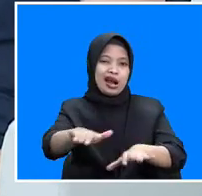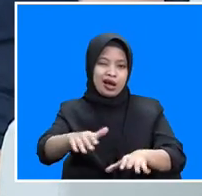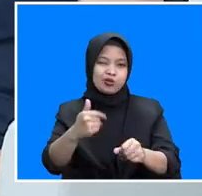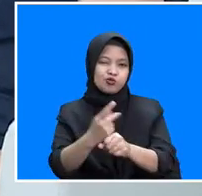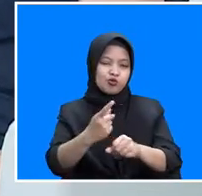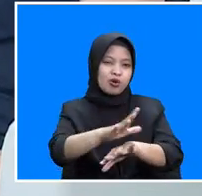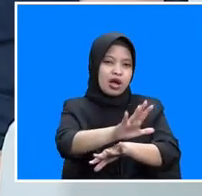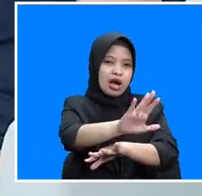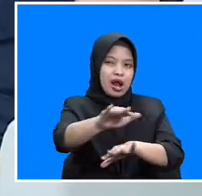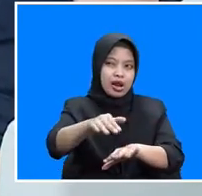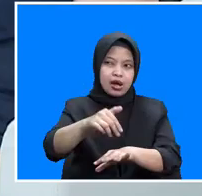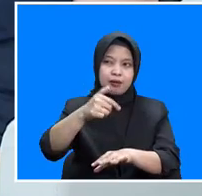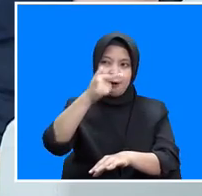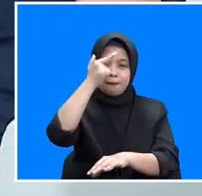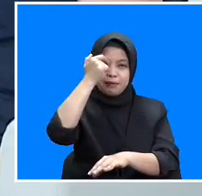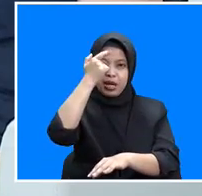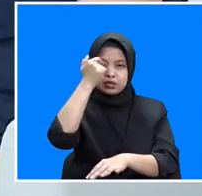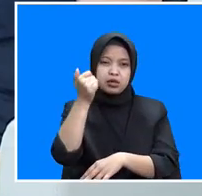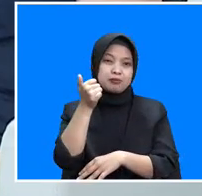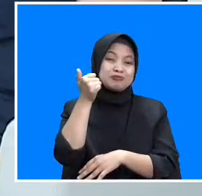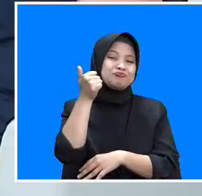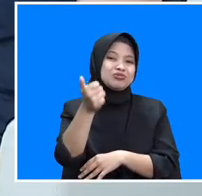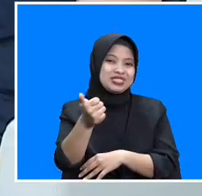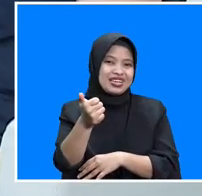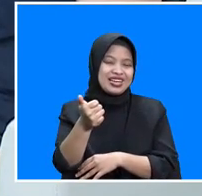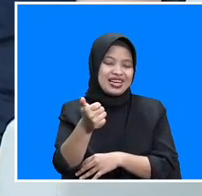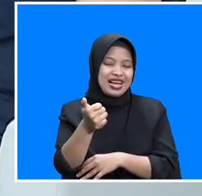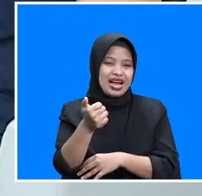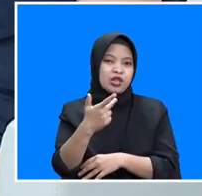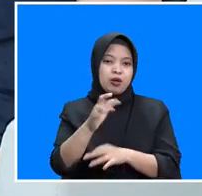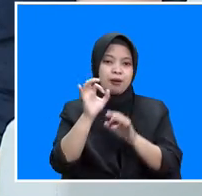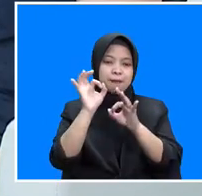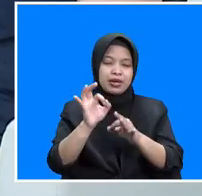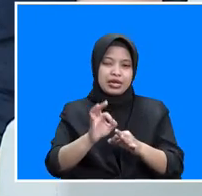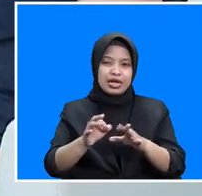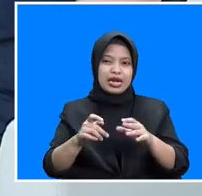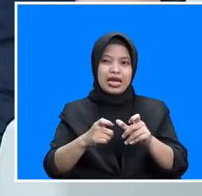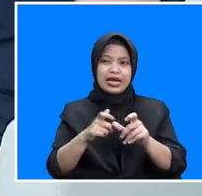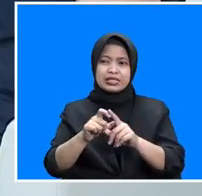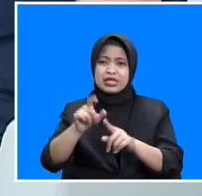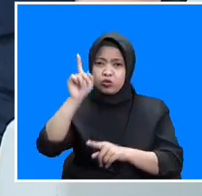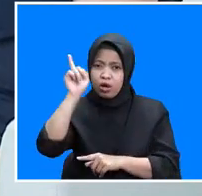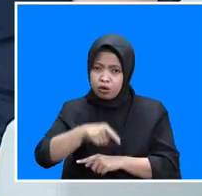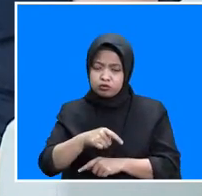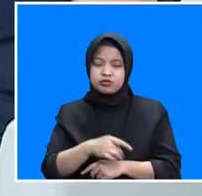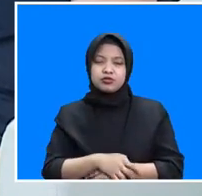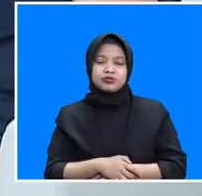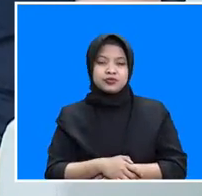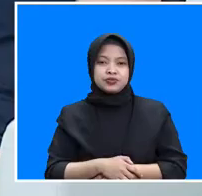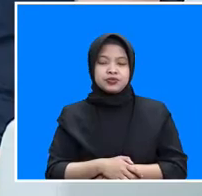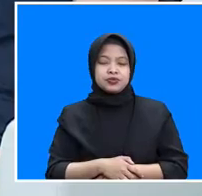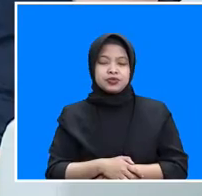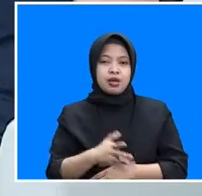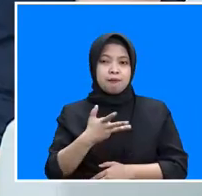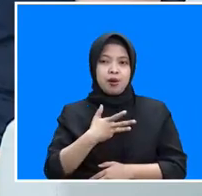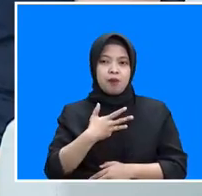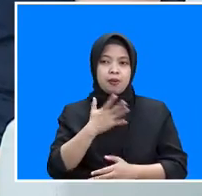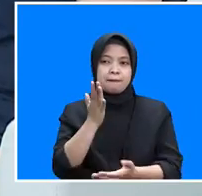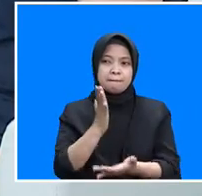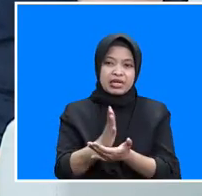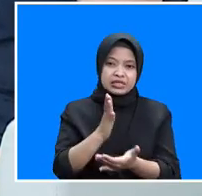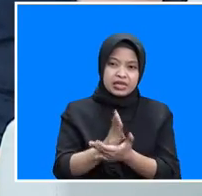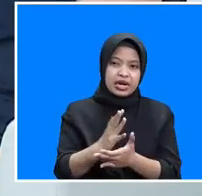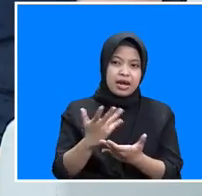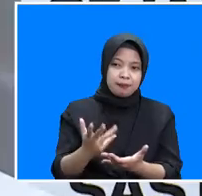and to learn the fundamentals, we also are really concerned to make sure that there are other elements that come into play,